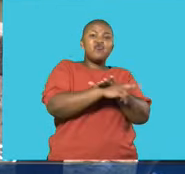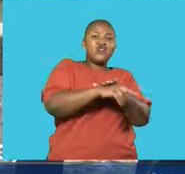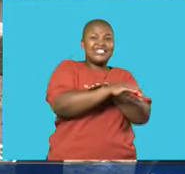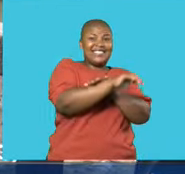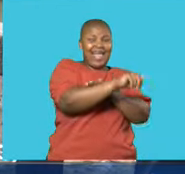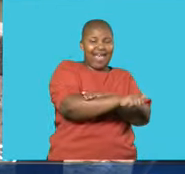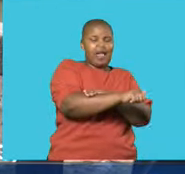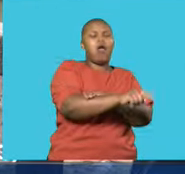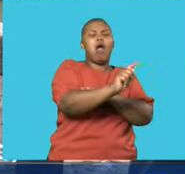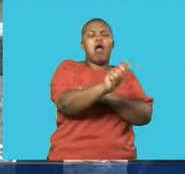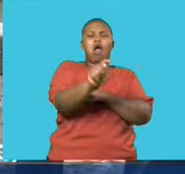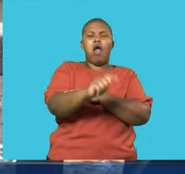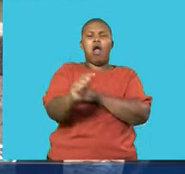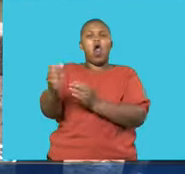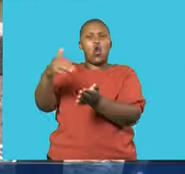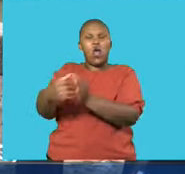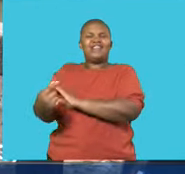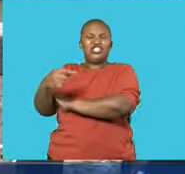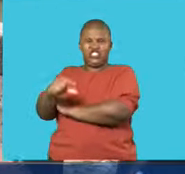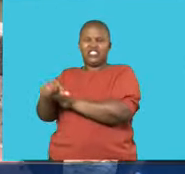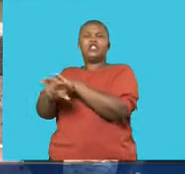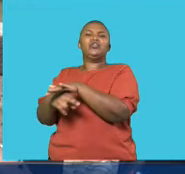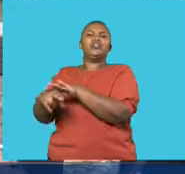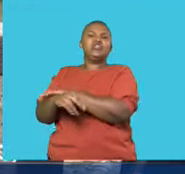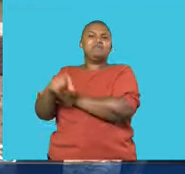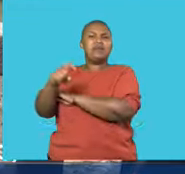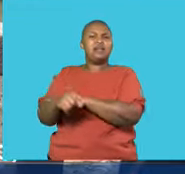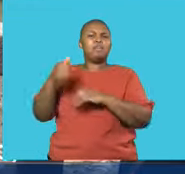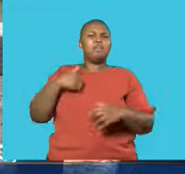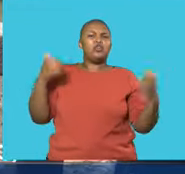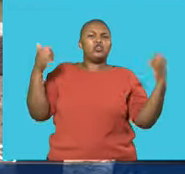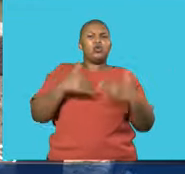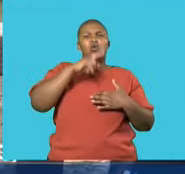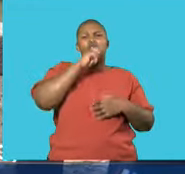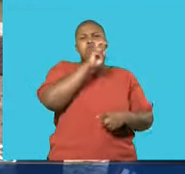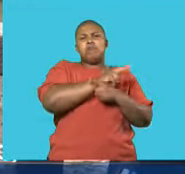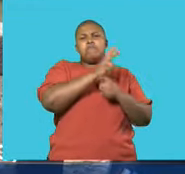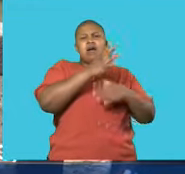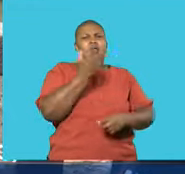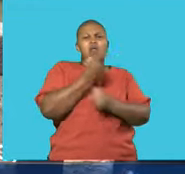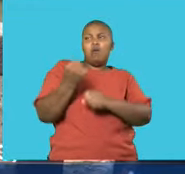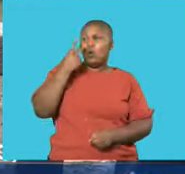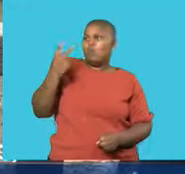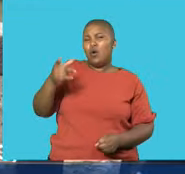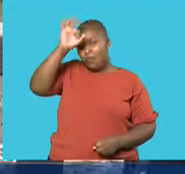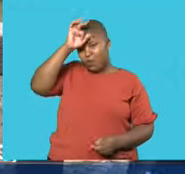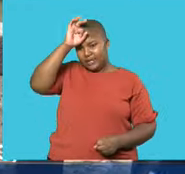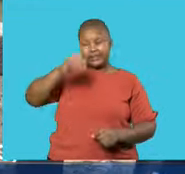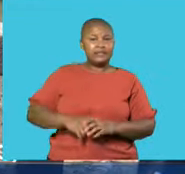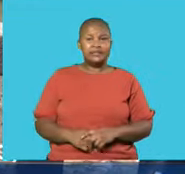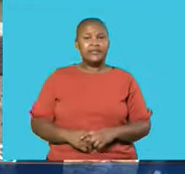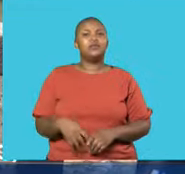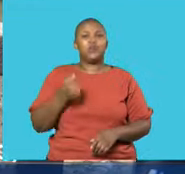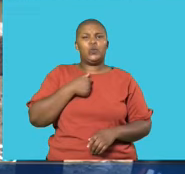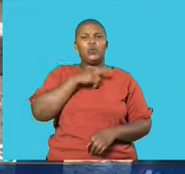So for me, it is a surprise that the patrollers and all the community, they have never felt them here. So we're going to need